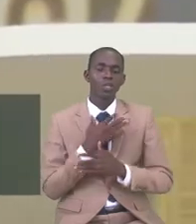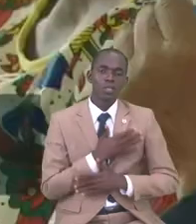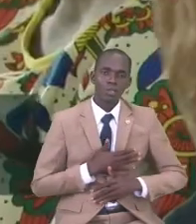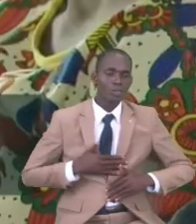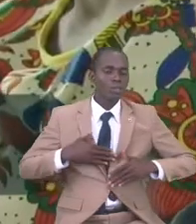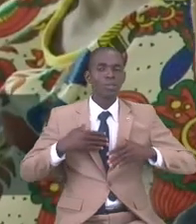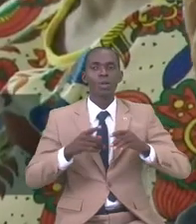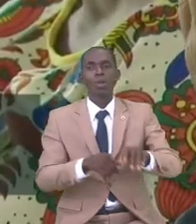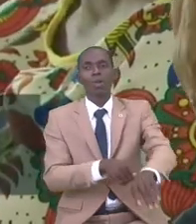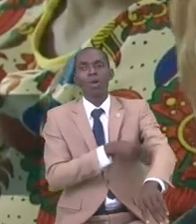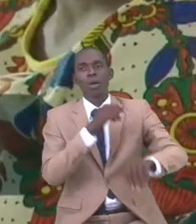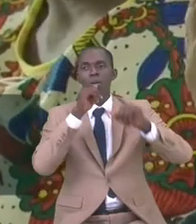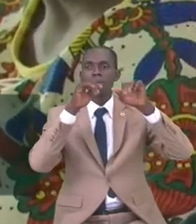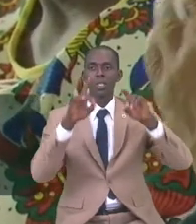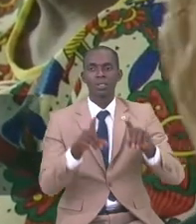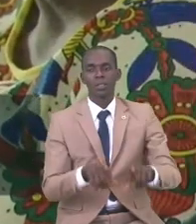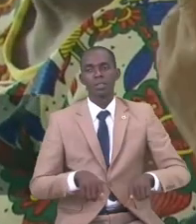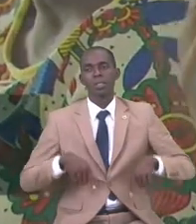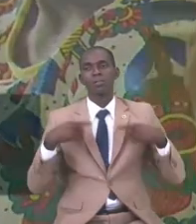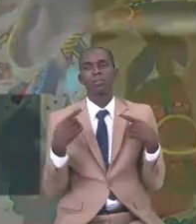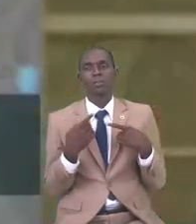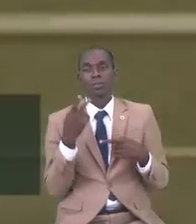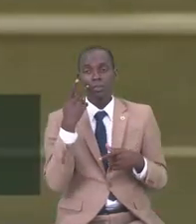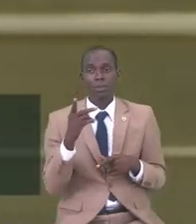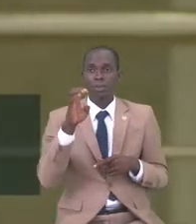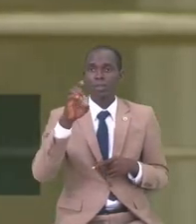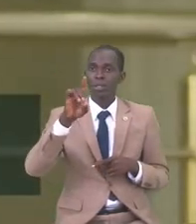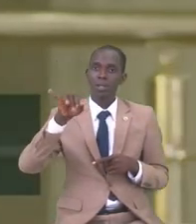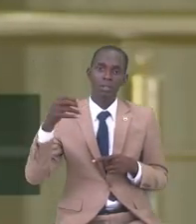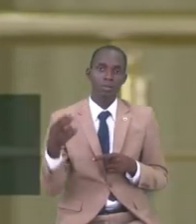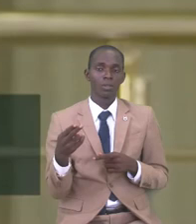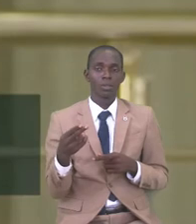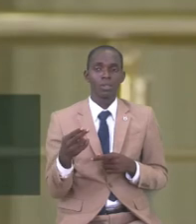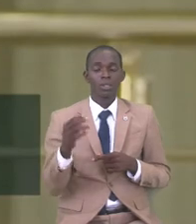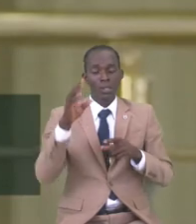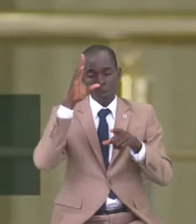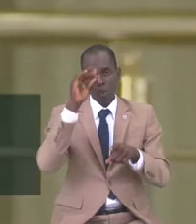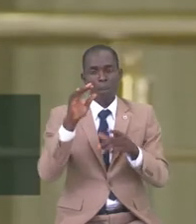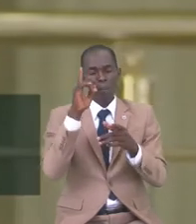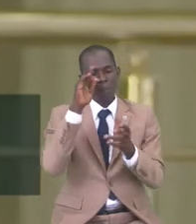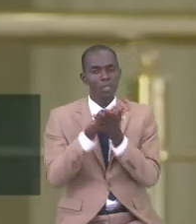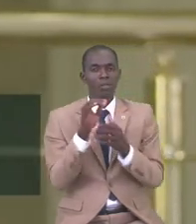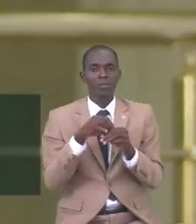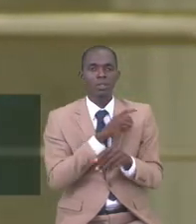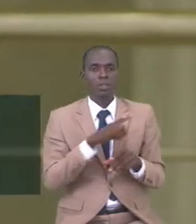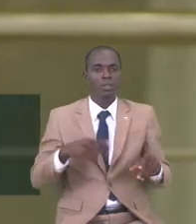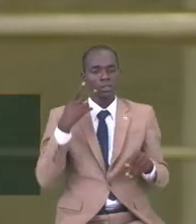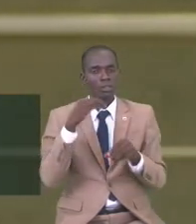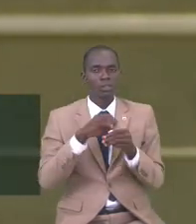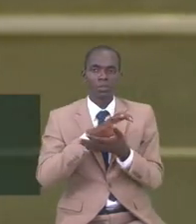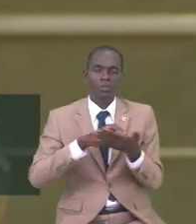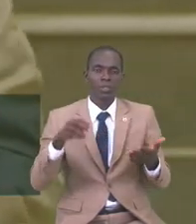blessed life. You see, Elijah, he believed the Lord. Look at verse 15. In